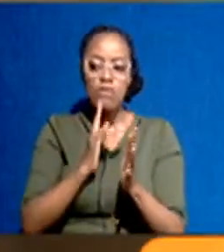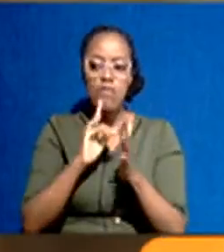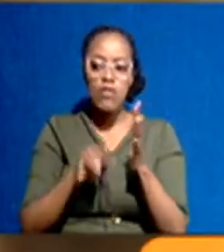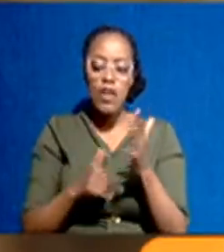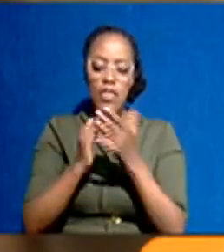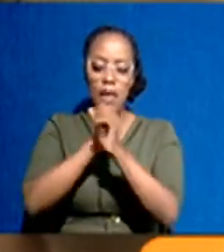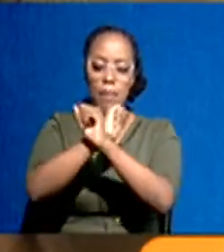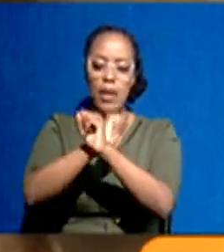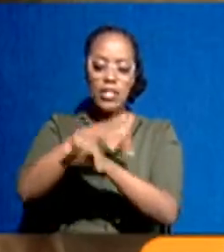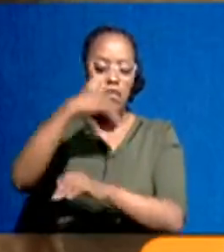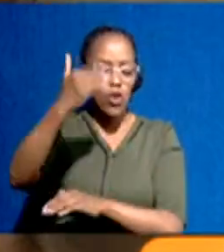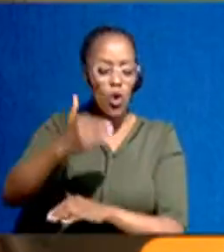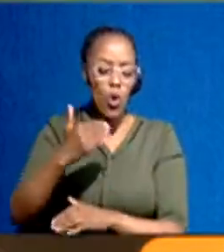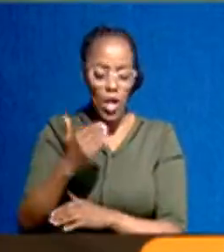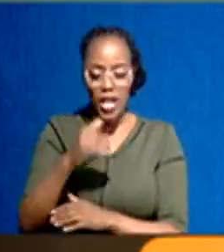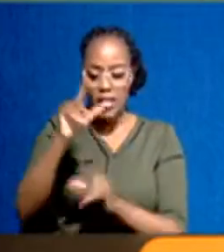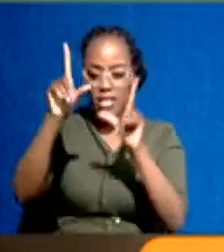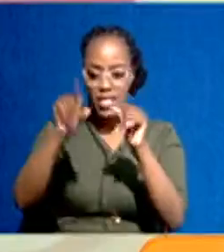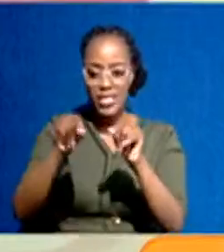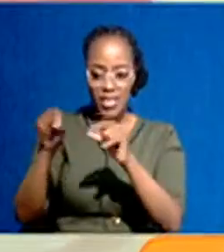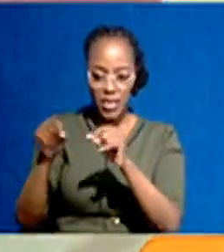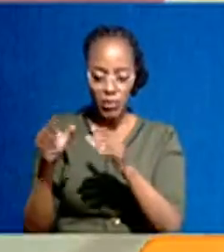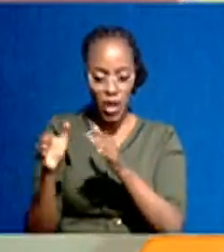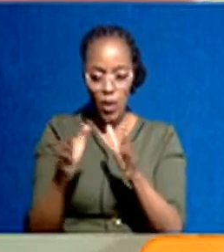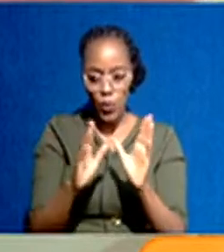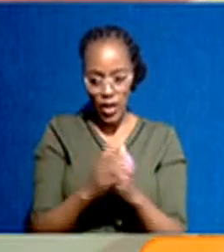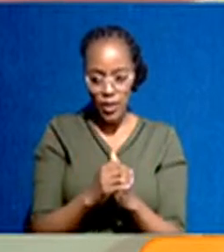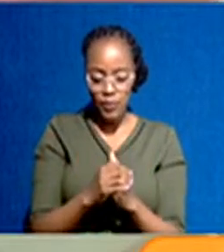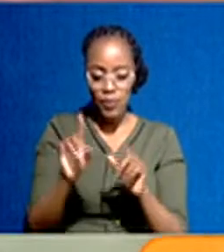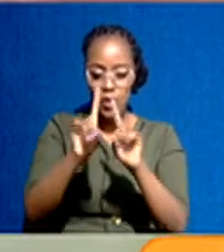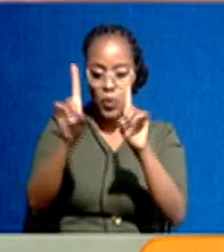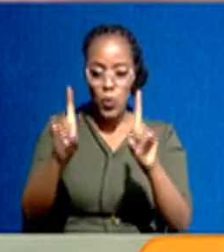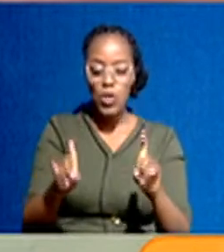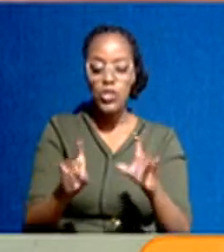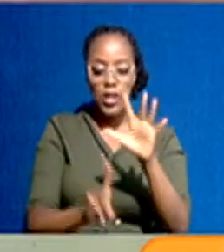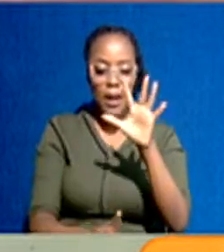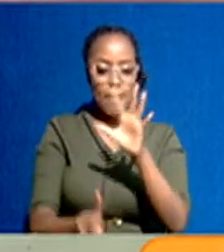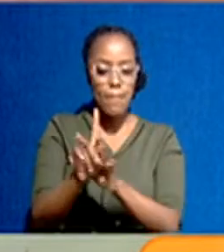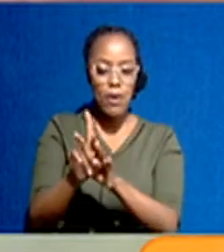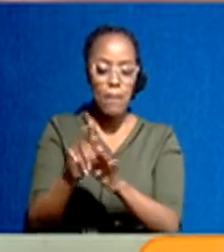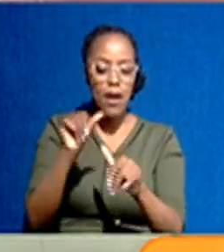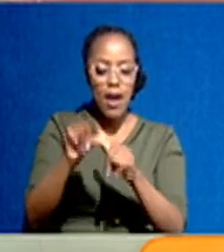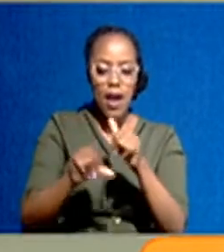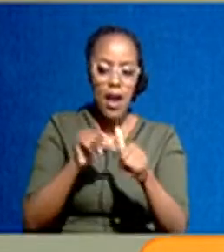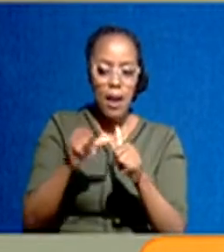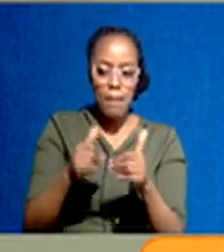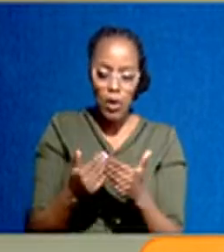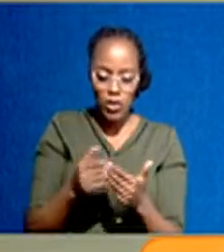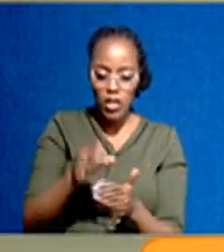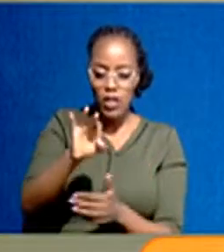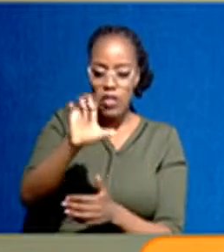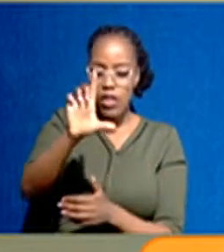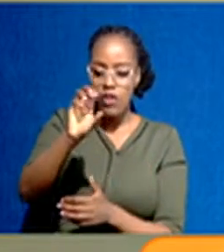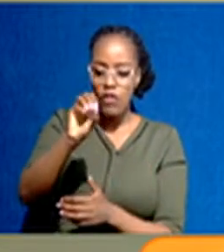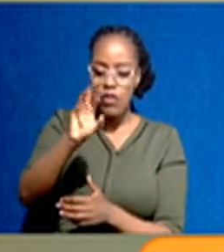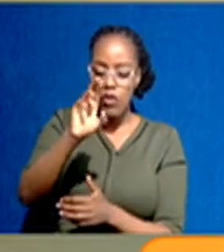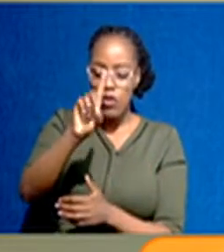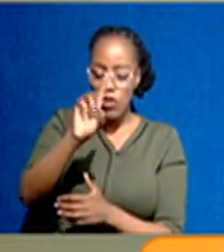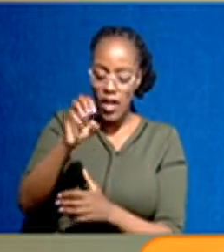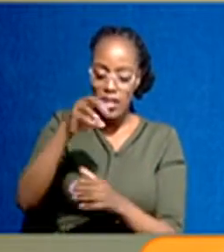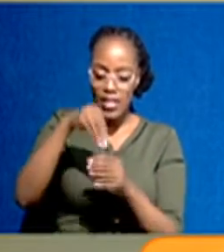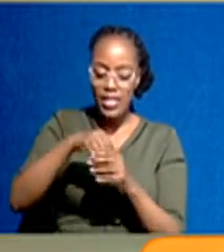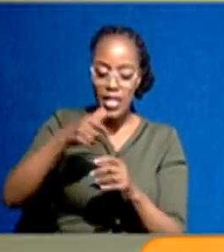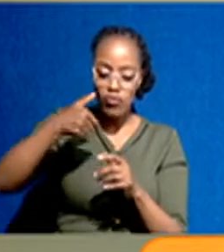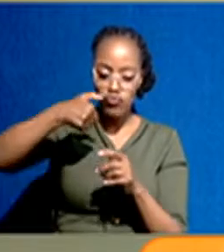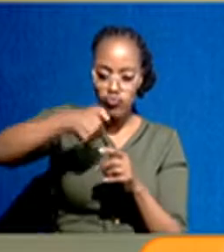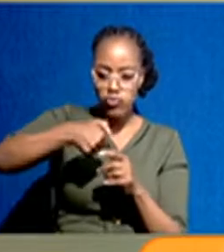is always the cheaper option. Questions have come up about the fluoride found in toothpaste and